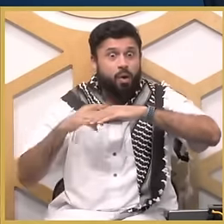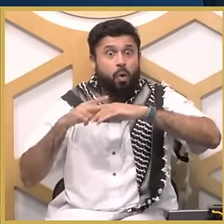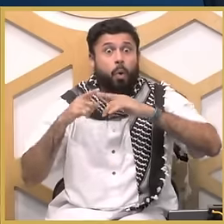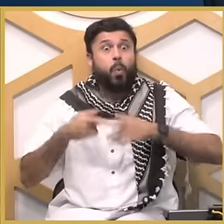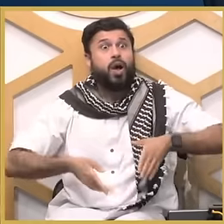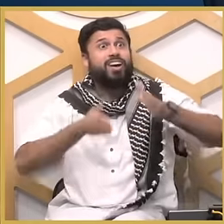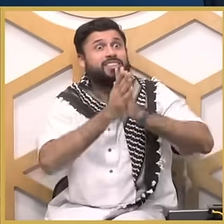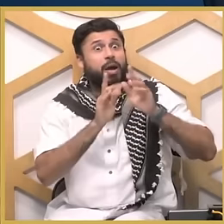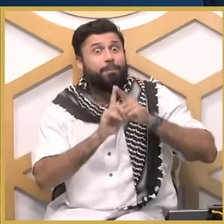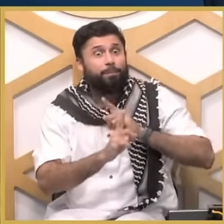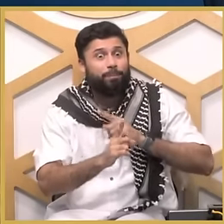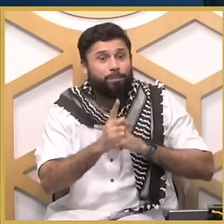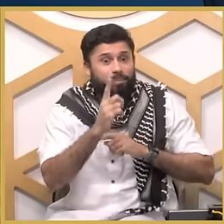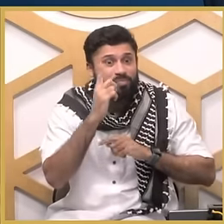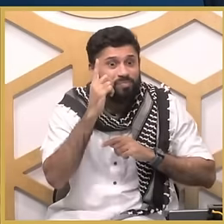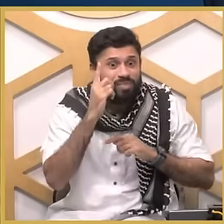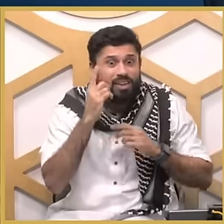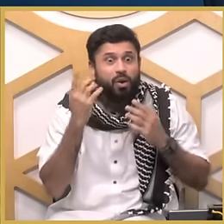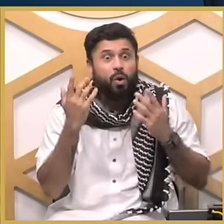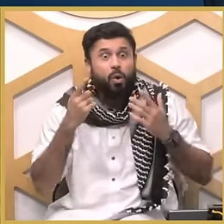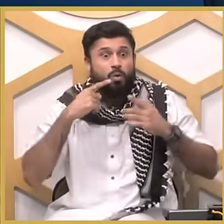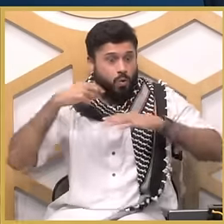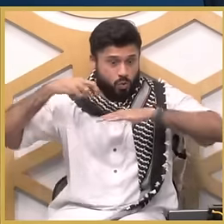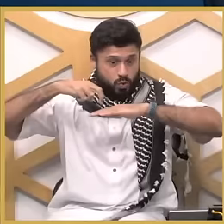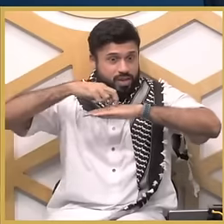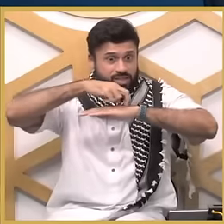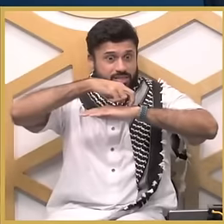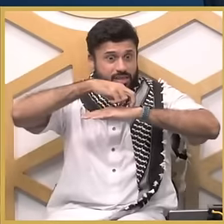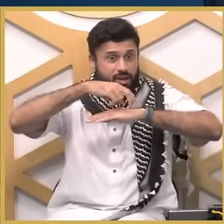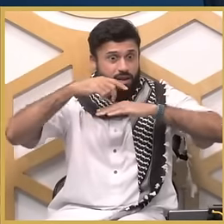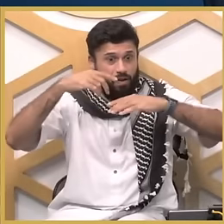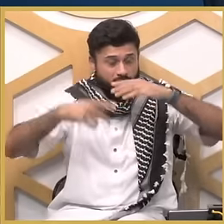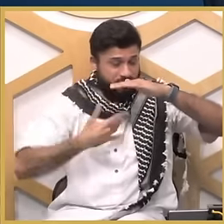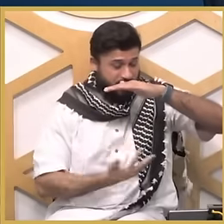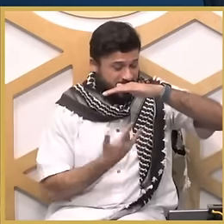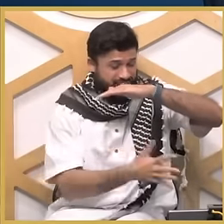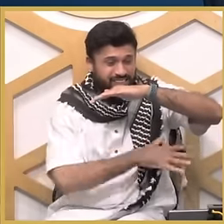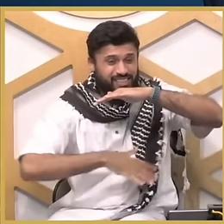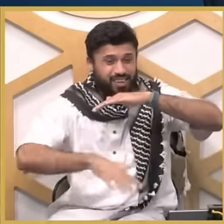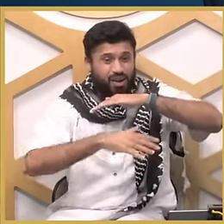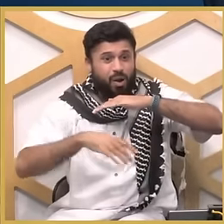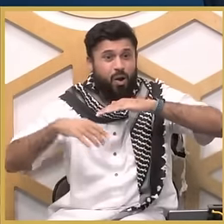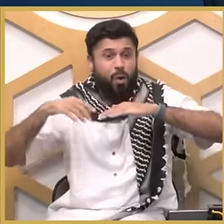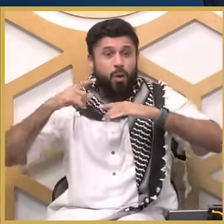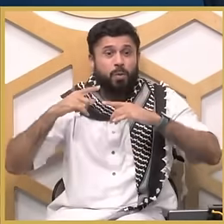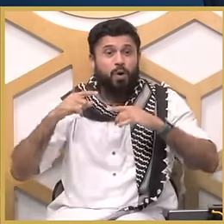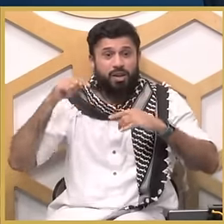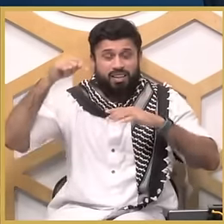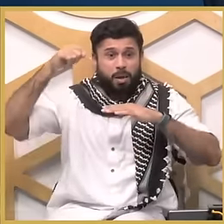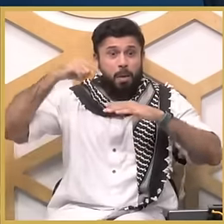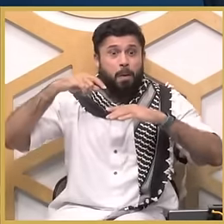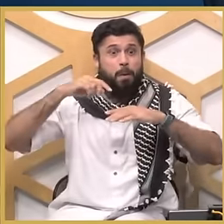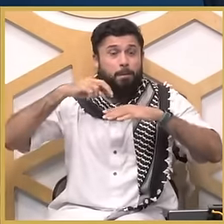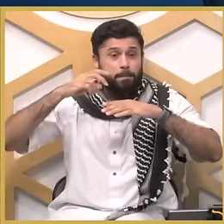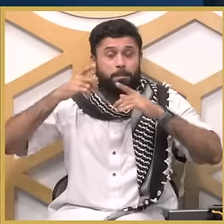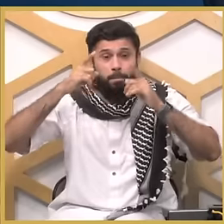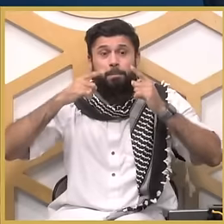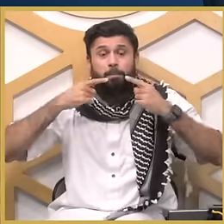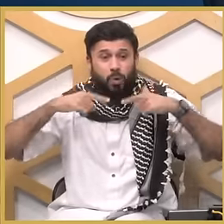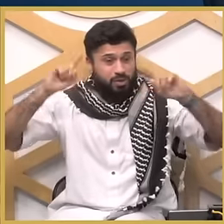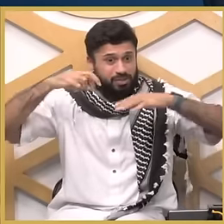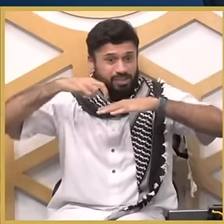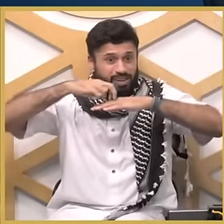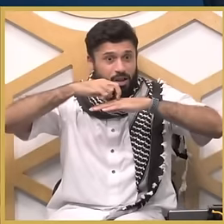no one else is left in Jahannam except for those who Allah has detained by the shirk. That's it. So there comes this guy and he says, well, as long